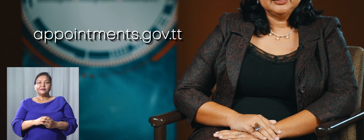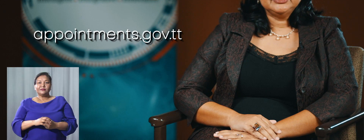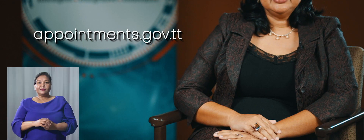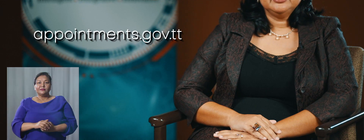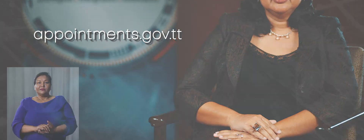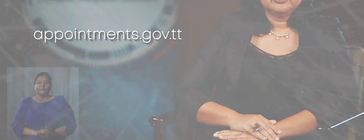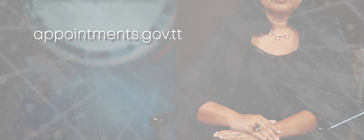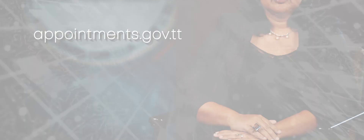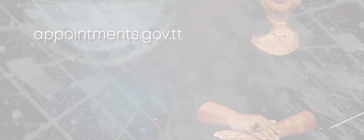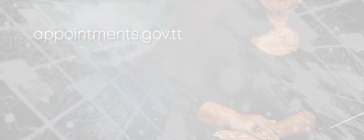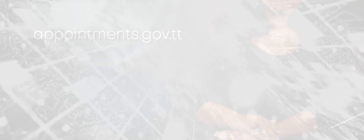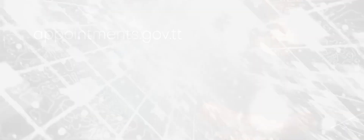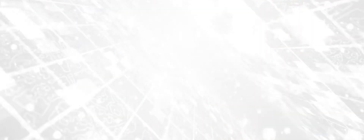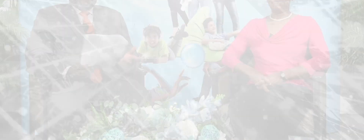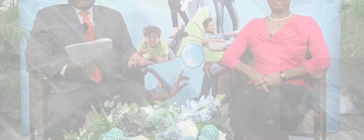appointments.gov.tt.